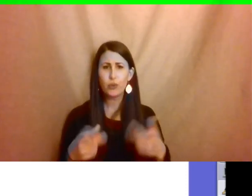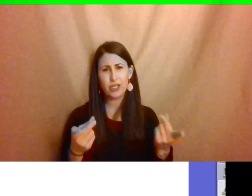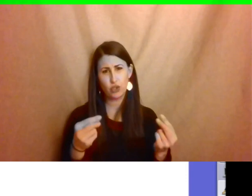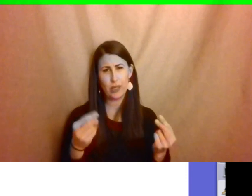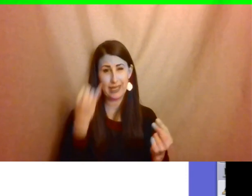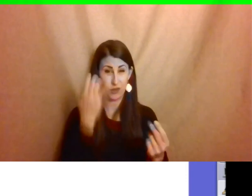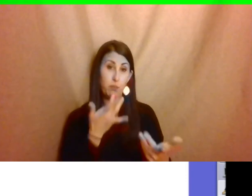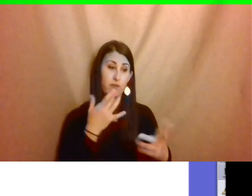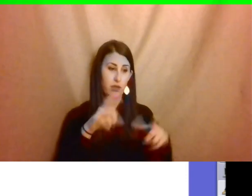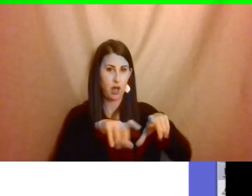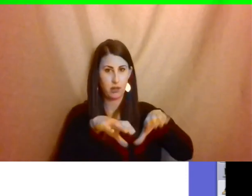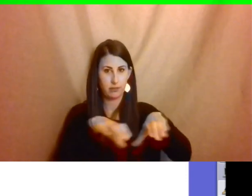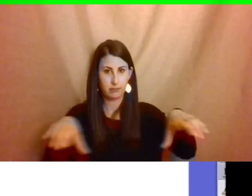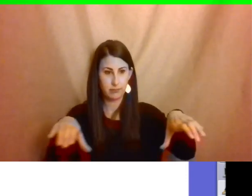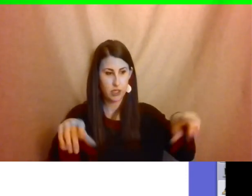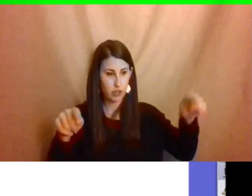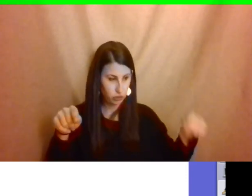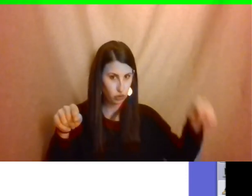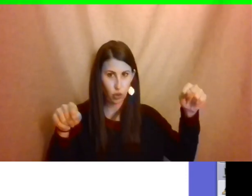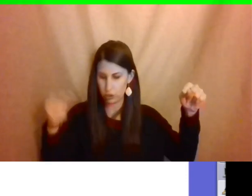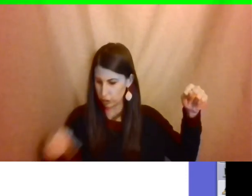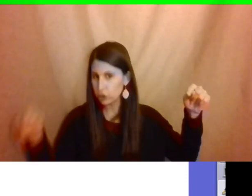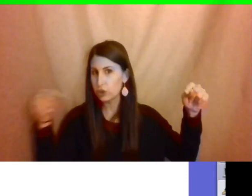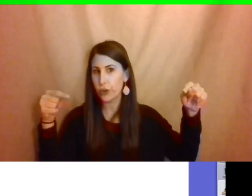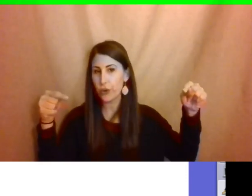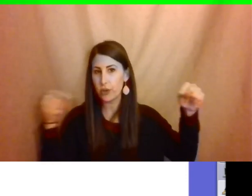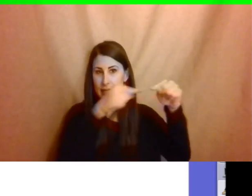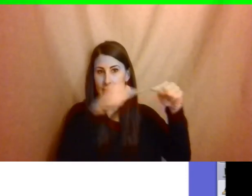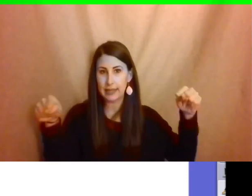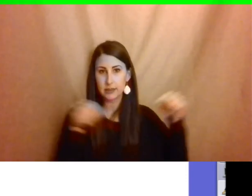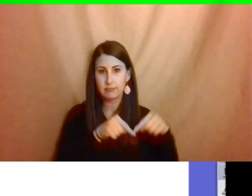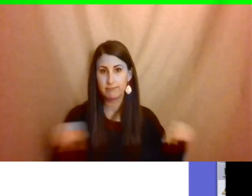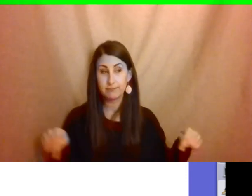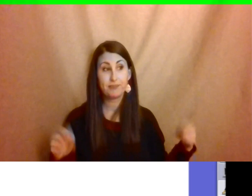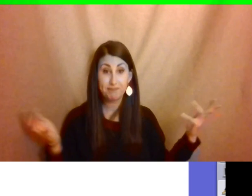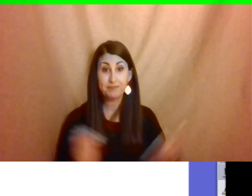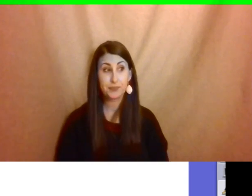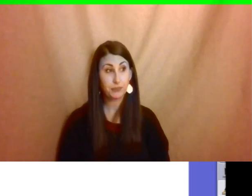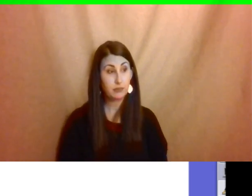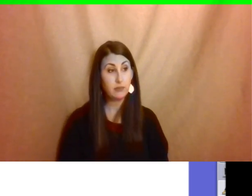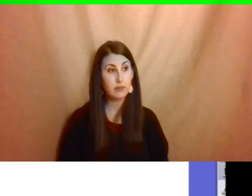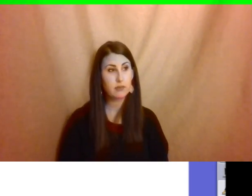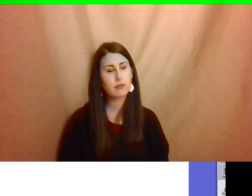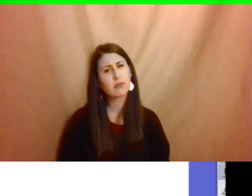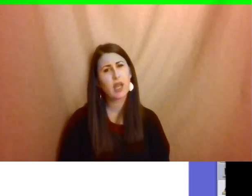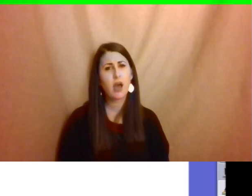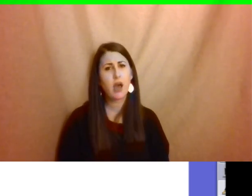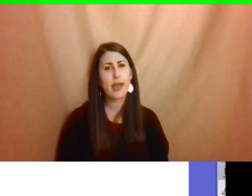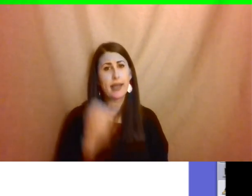and connect. All right, in its upright position, it looks like this though, where the base is on the bottom and the